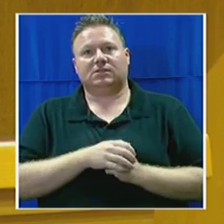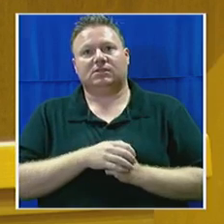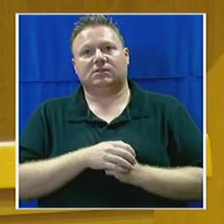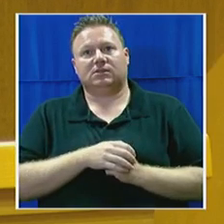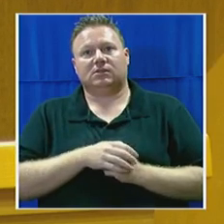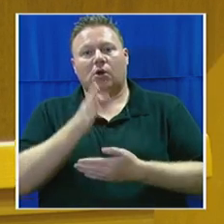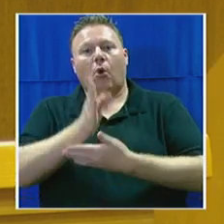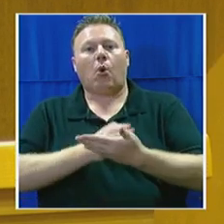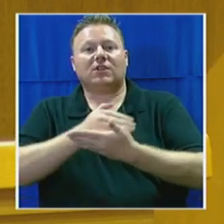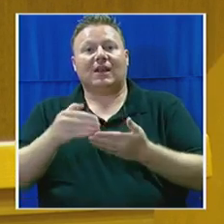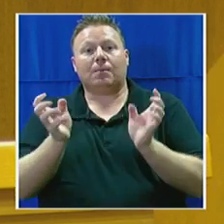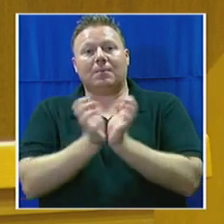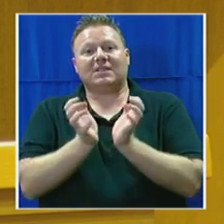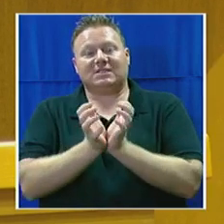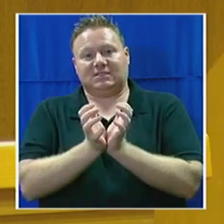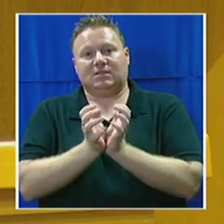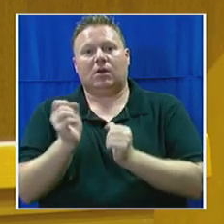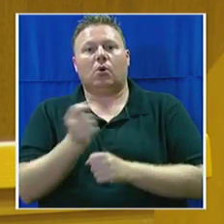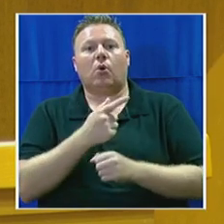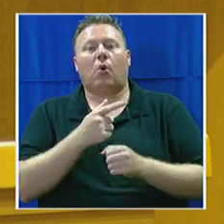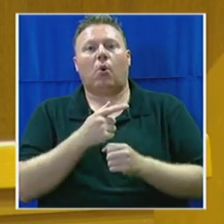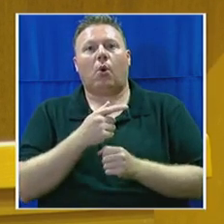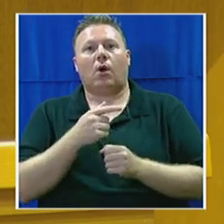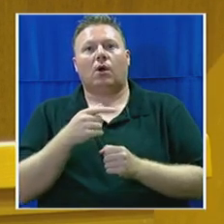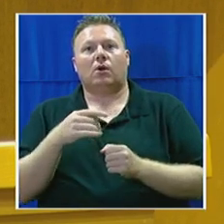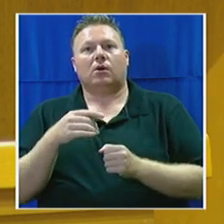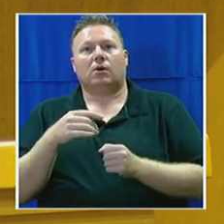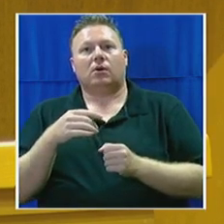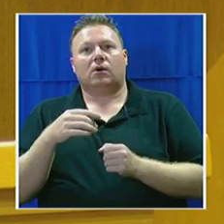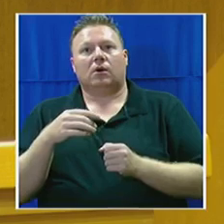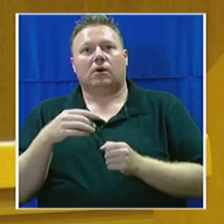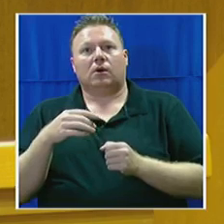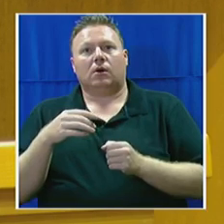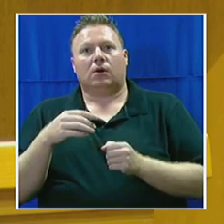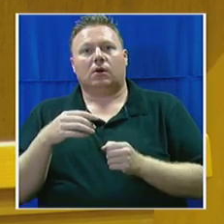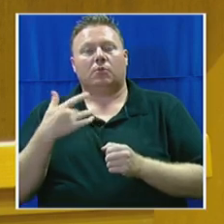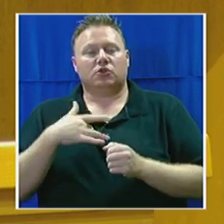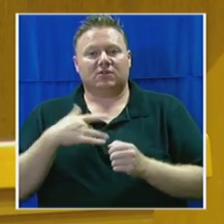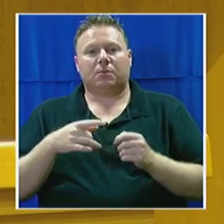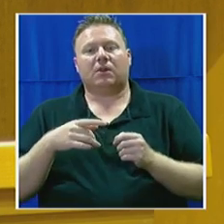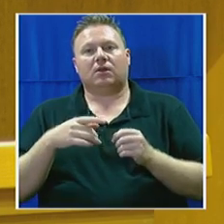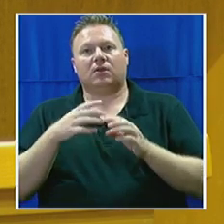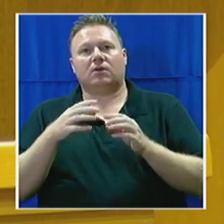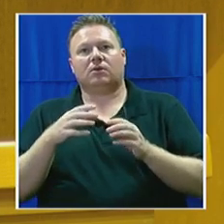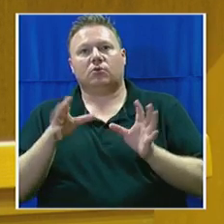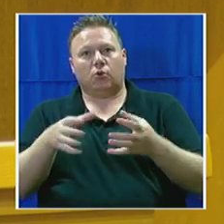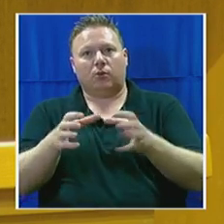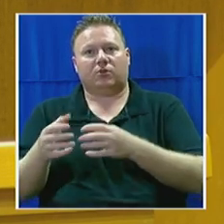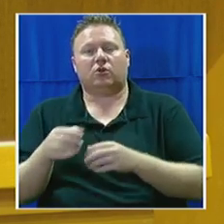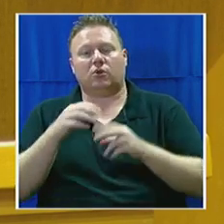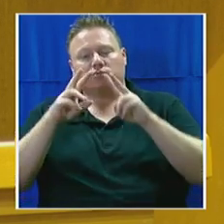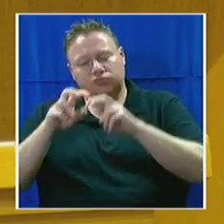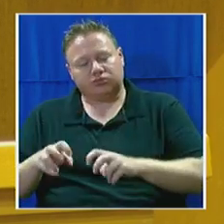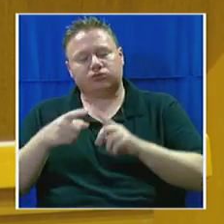quarterly meeting with all municipal financial oversight bodies, your MPED, your audit committee,